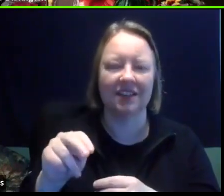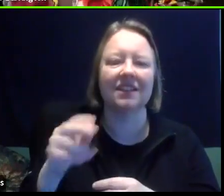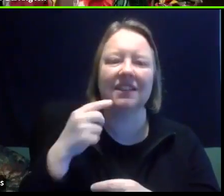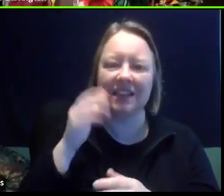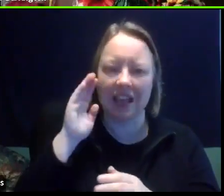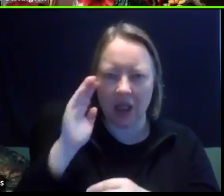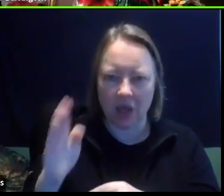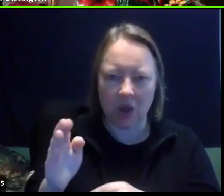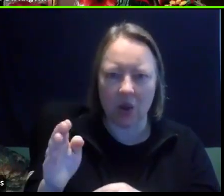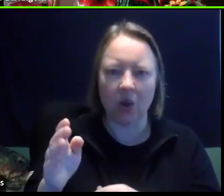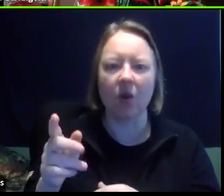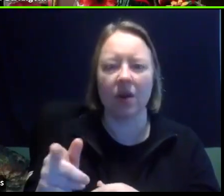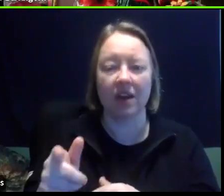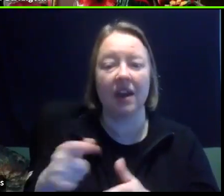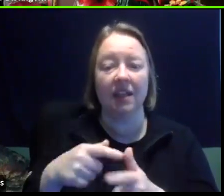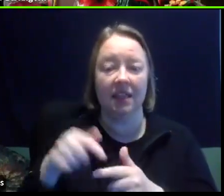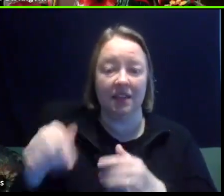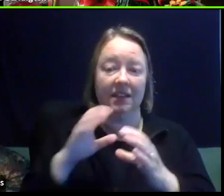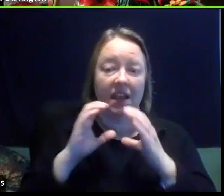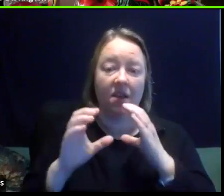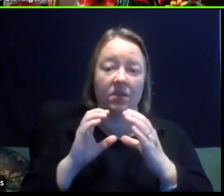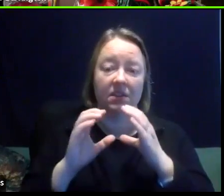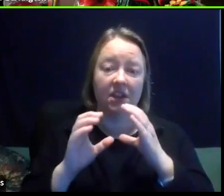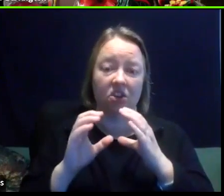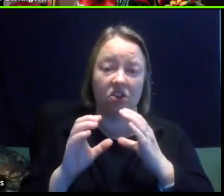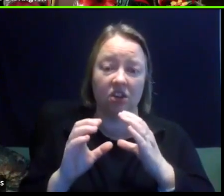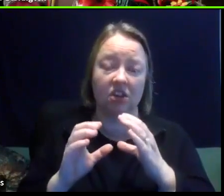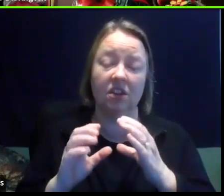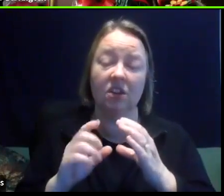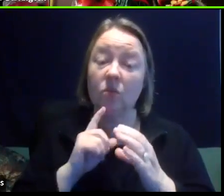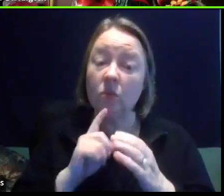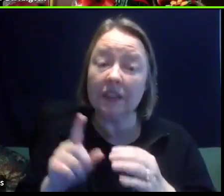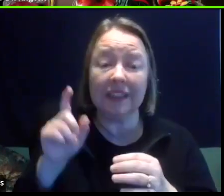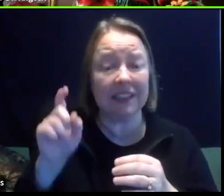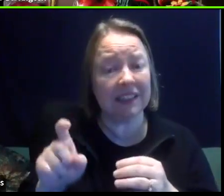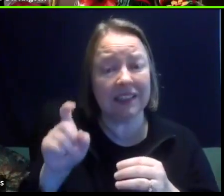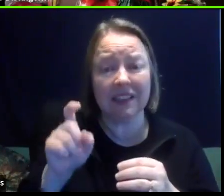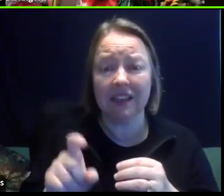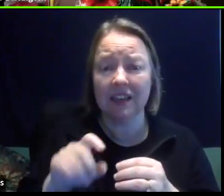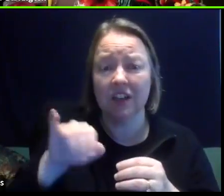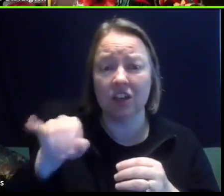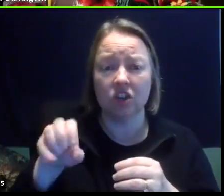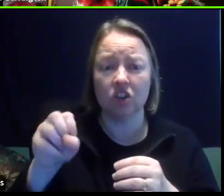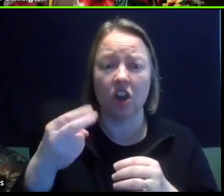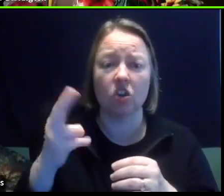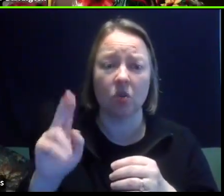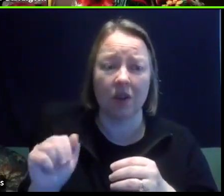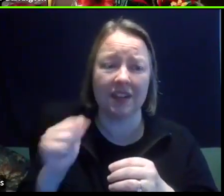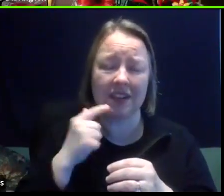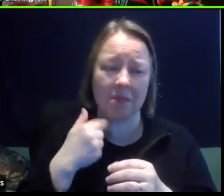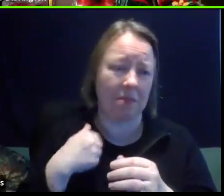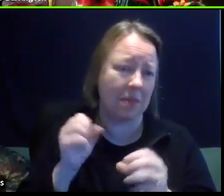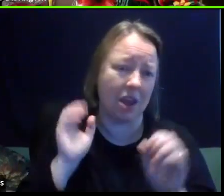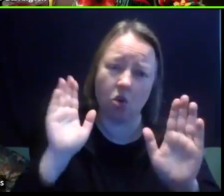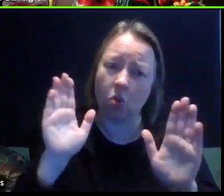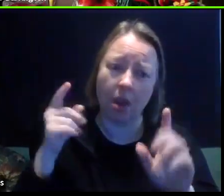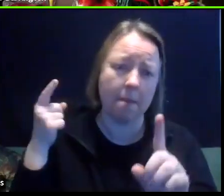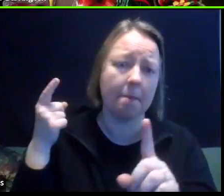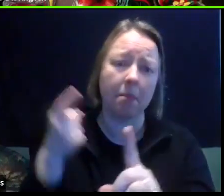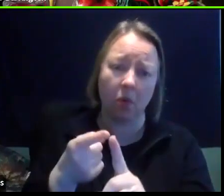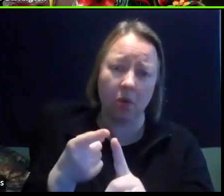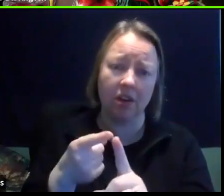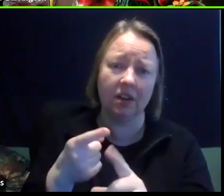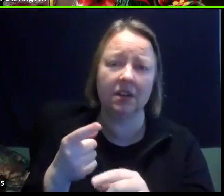Brianne says, oh yeah, that this conversation is greatly needed. Joshua said that we've been making some great points.